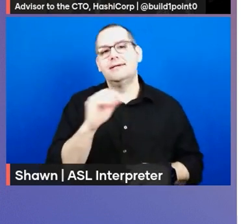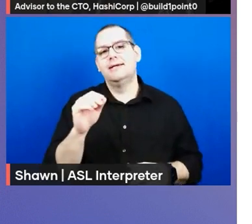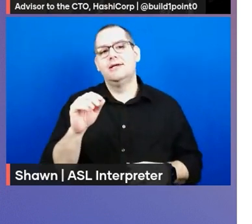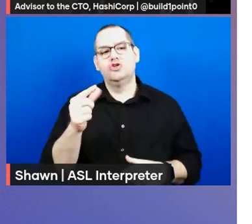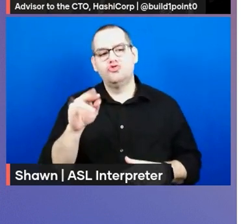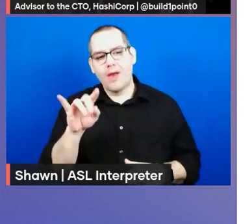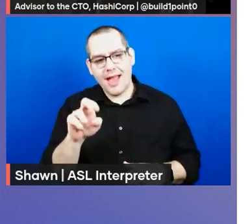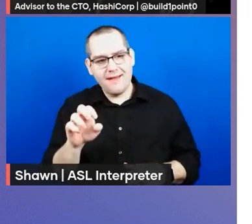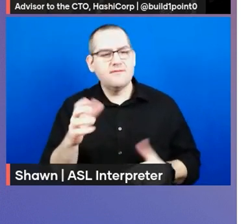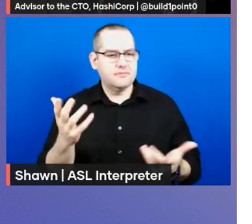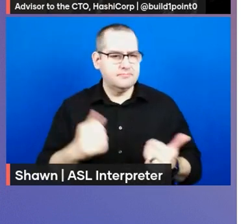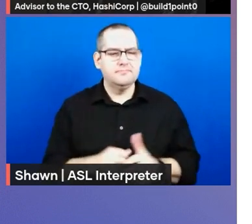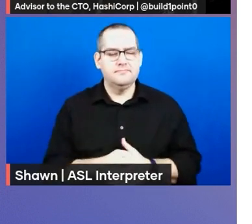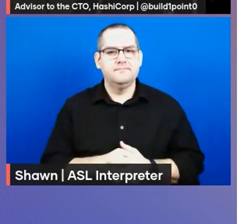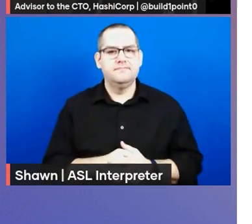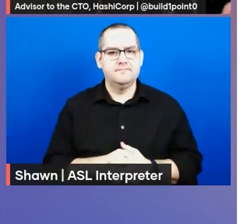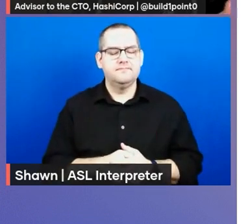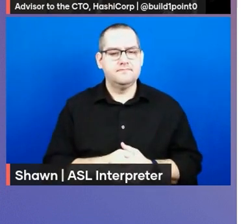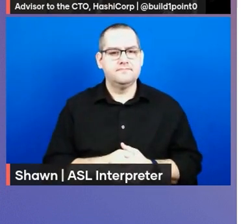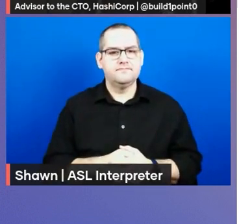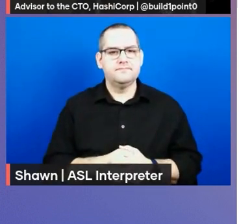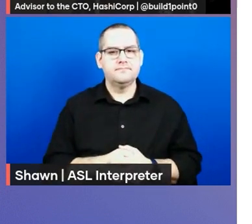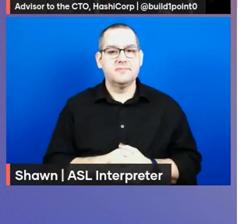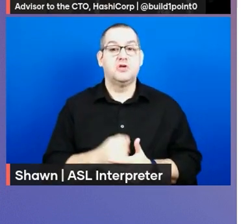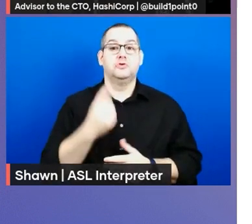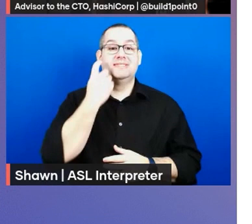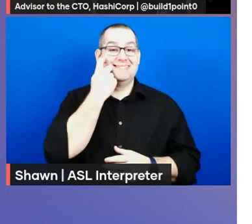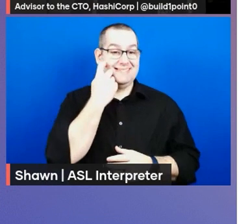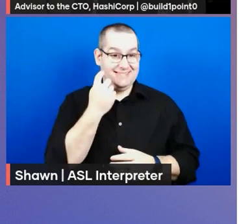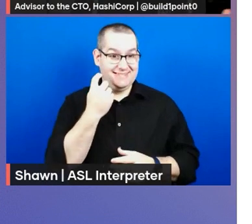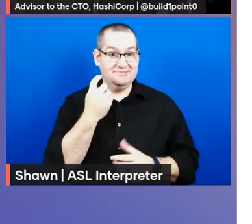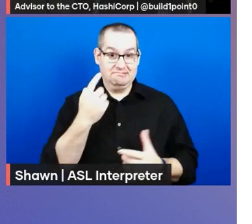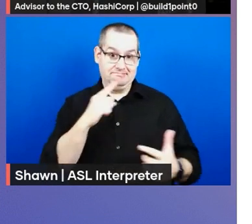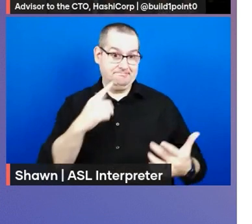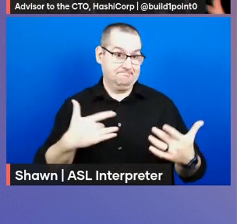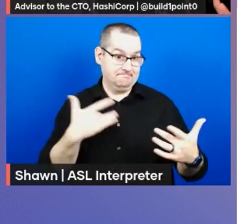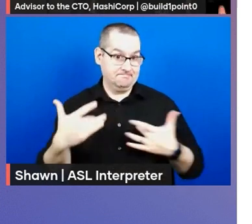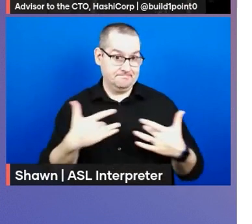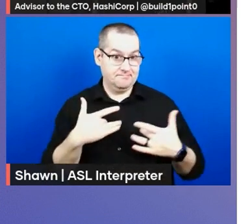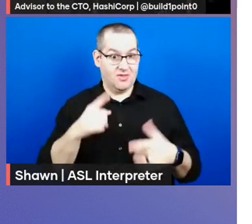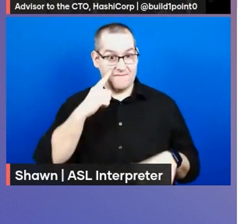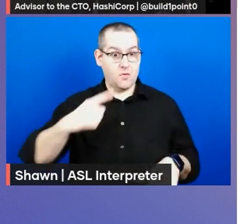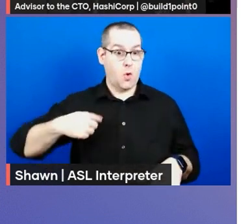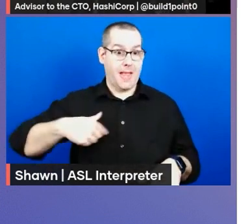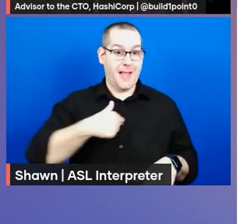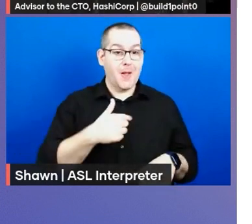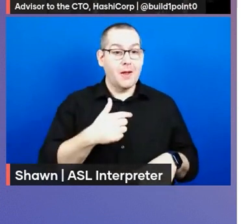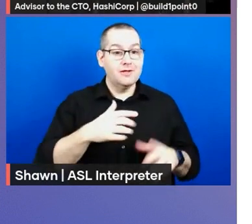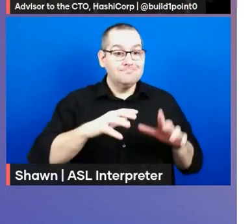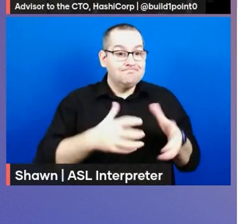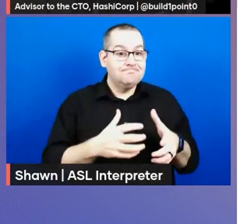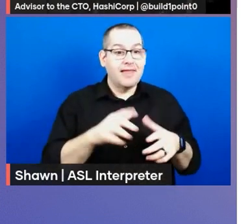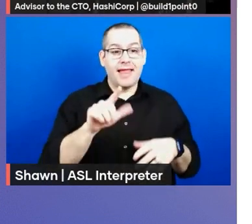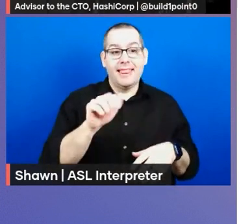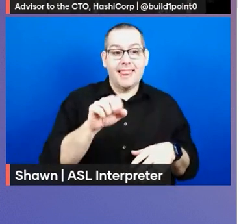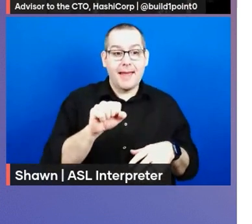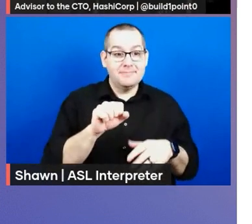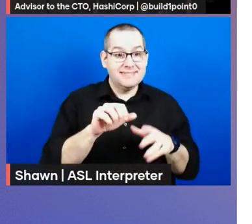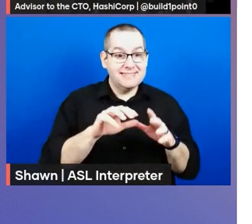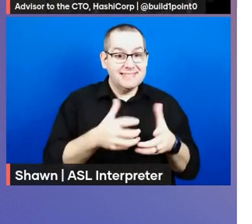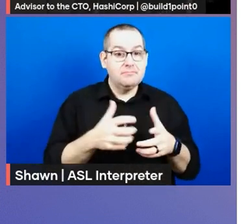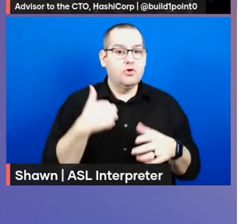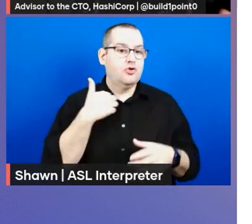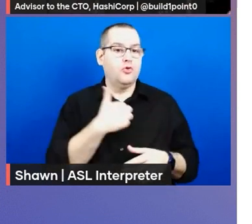on. And then more recently, exciting for like our small team, the labs team, we've kind